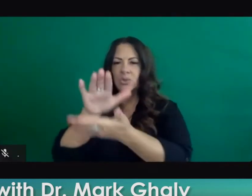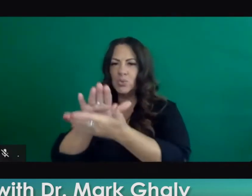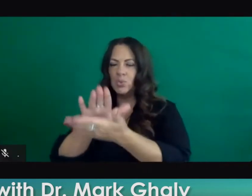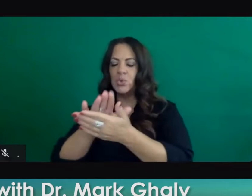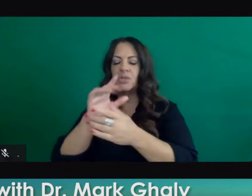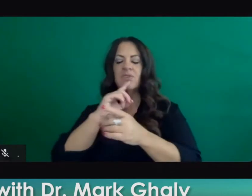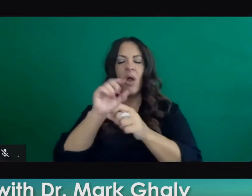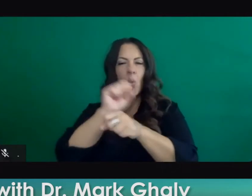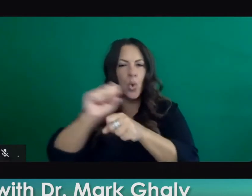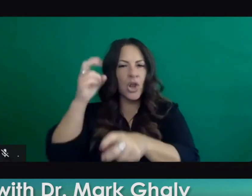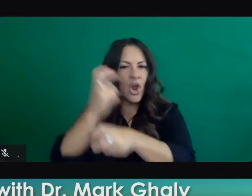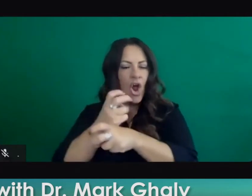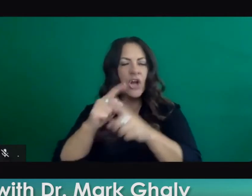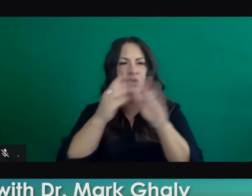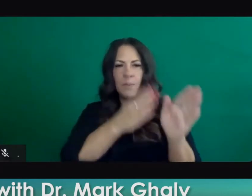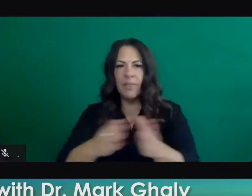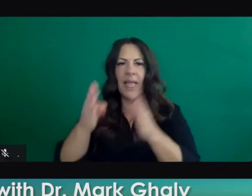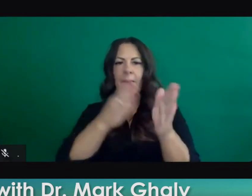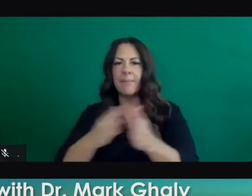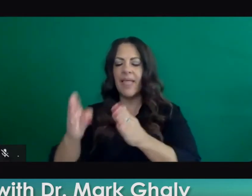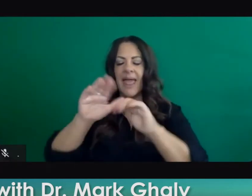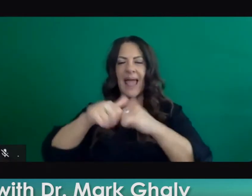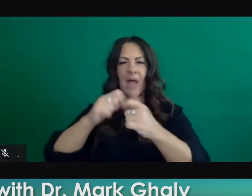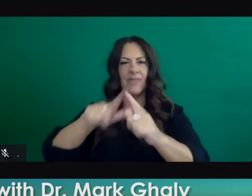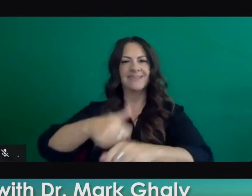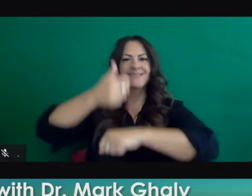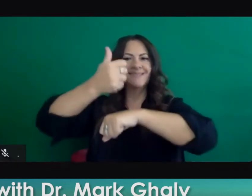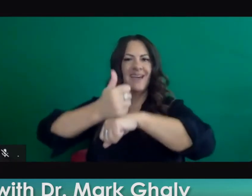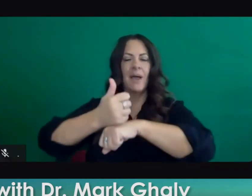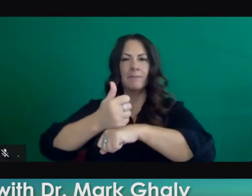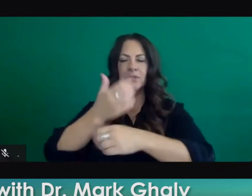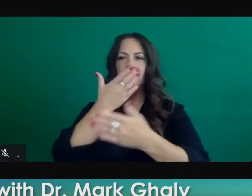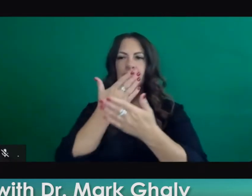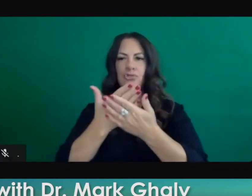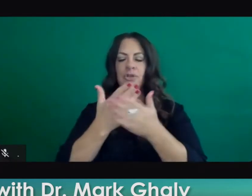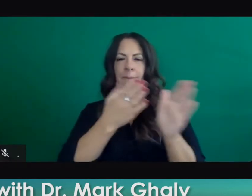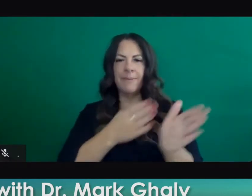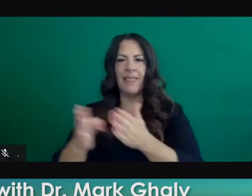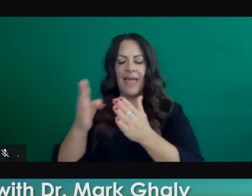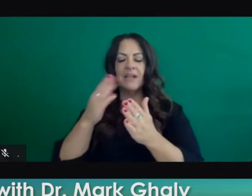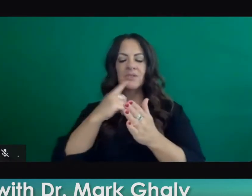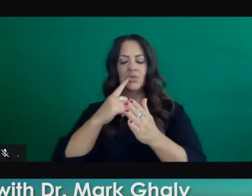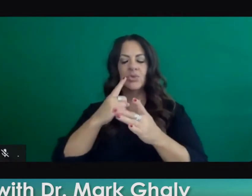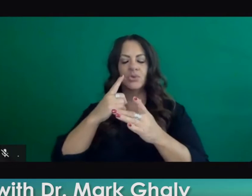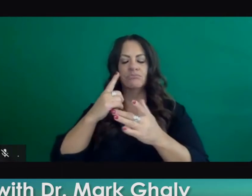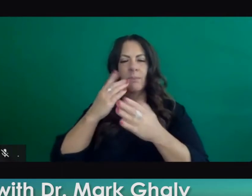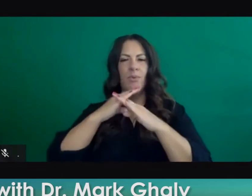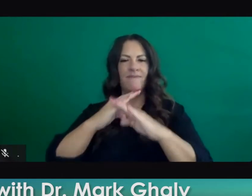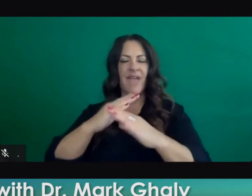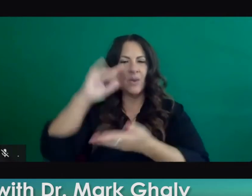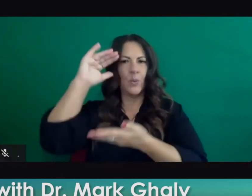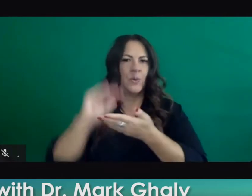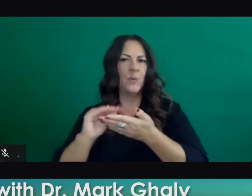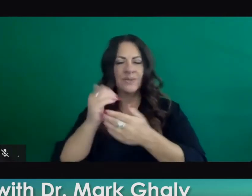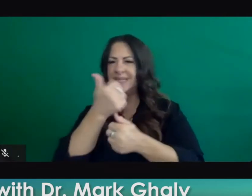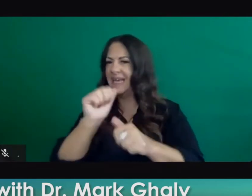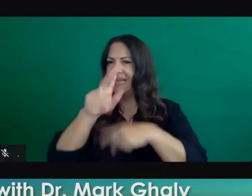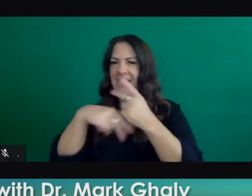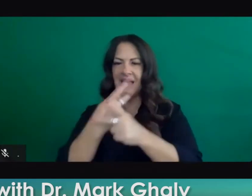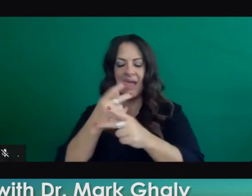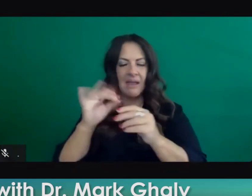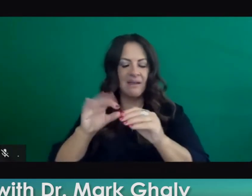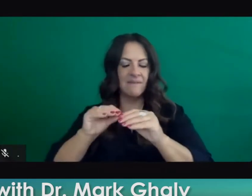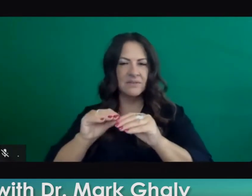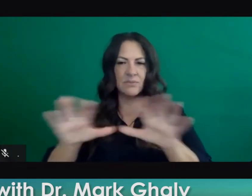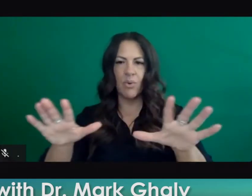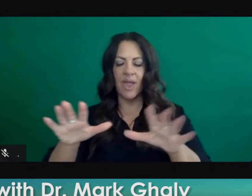their staff have done to make sure that it's lower risk for students and staff alike. And we're seeing that fruits early on,